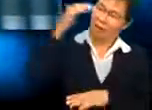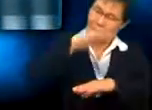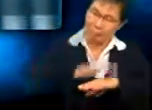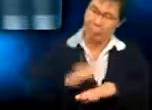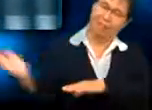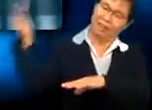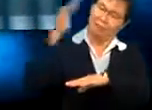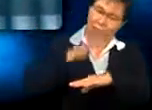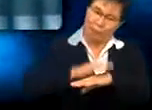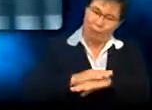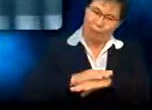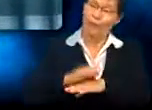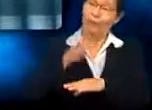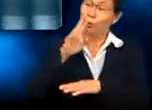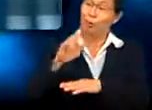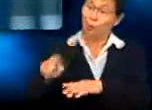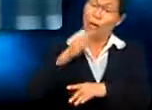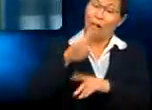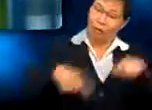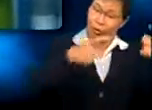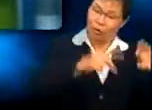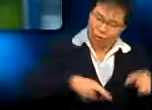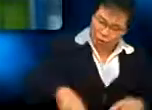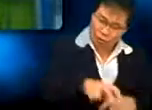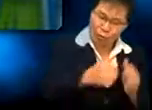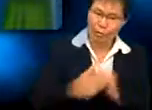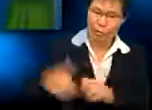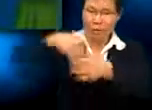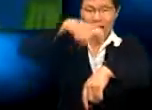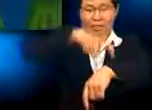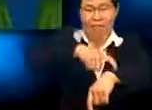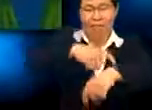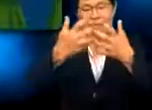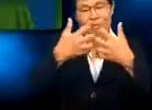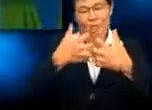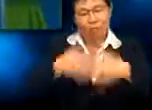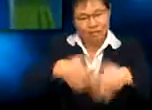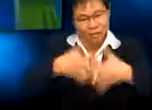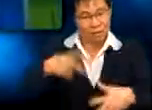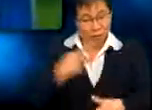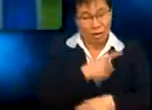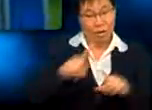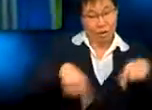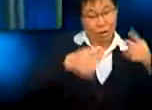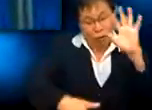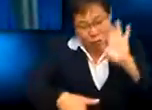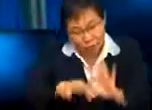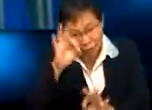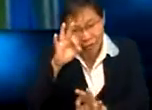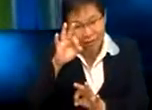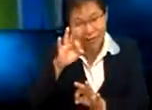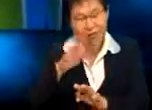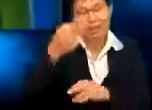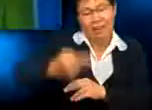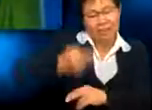Come on, you are going on a trip with me in my time machine. We are going to find out